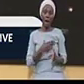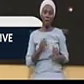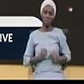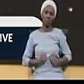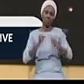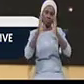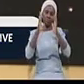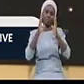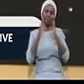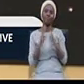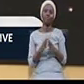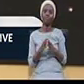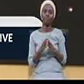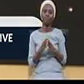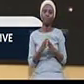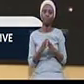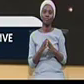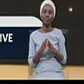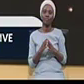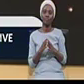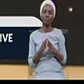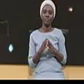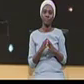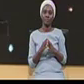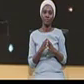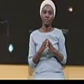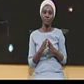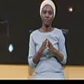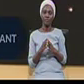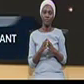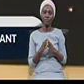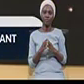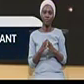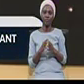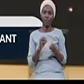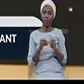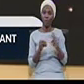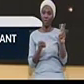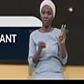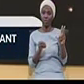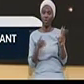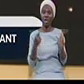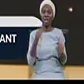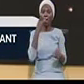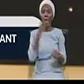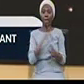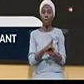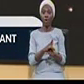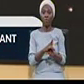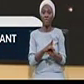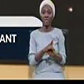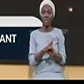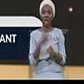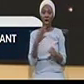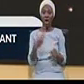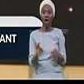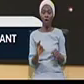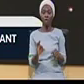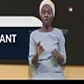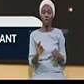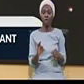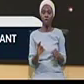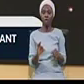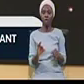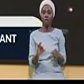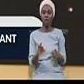brethren. Number two, the promise of super abundant blessings. The